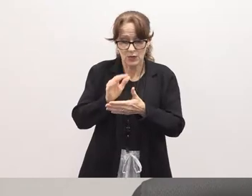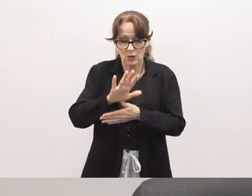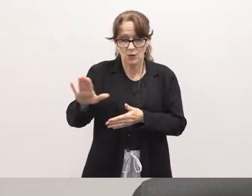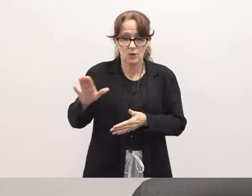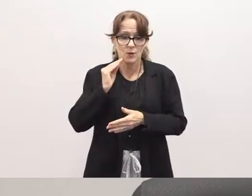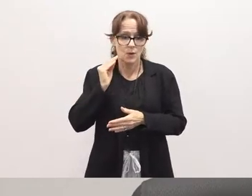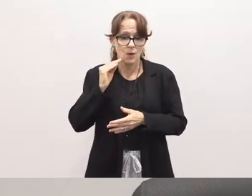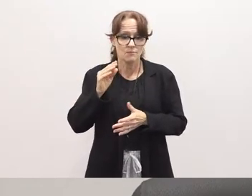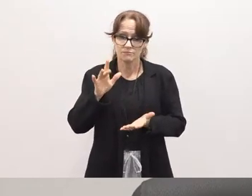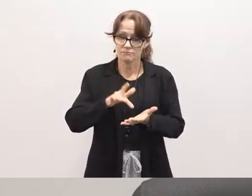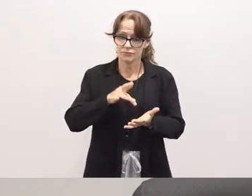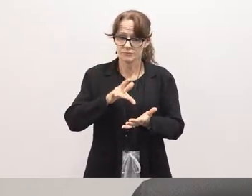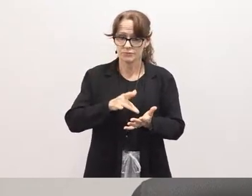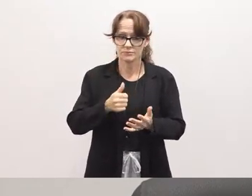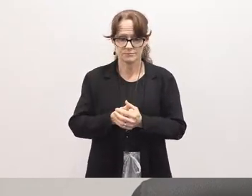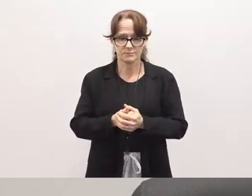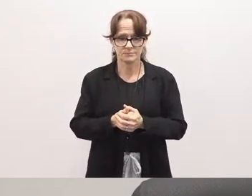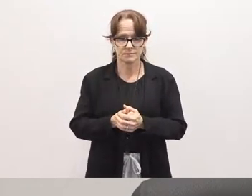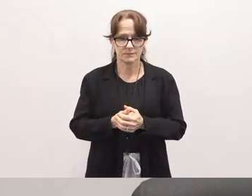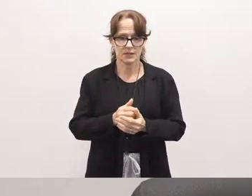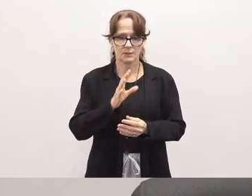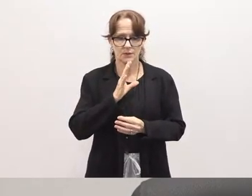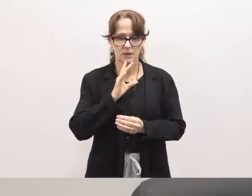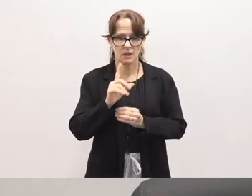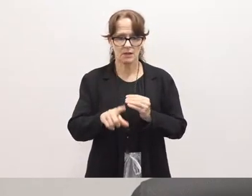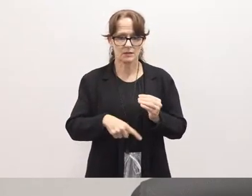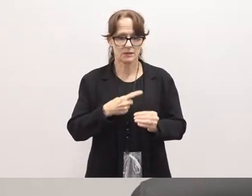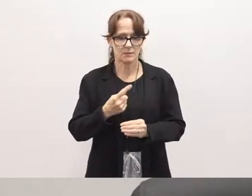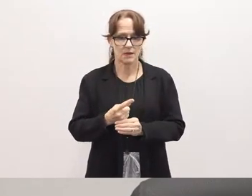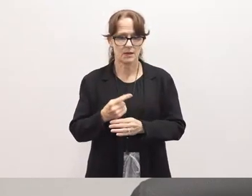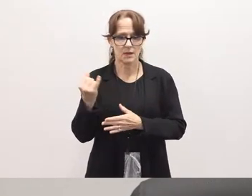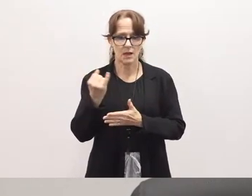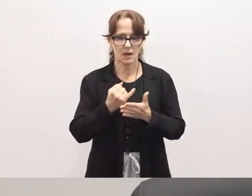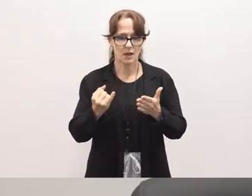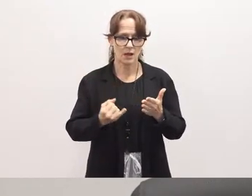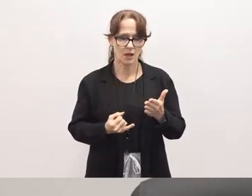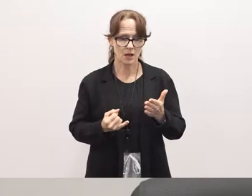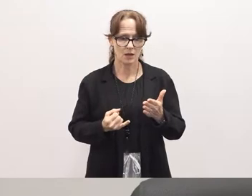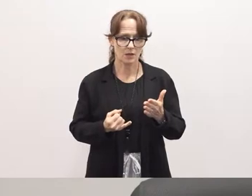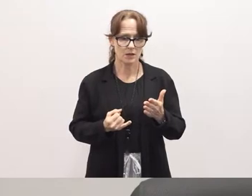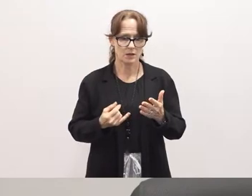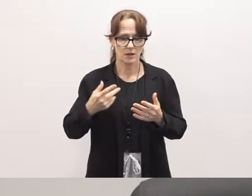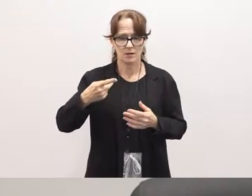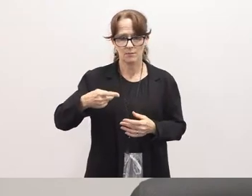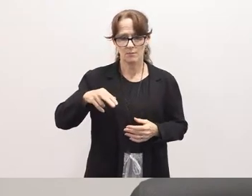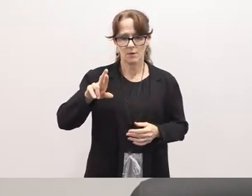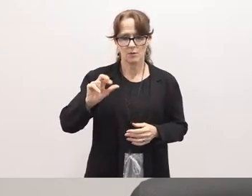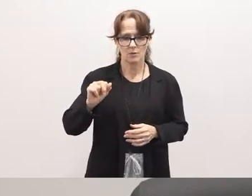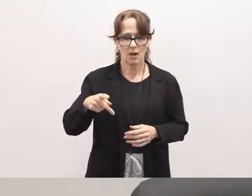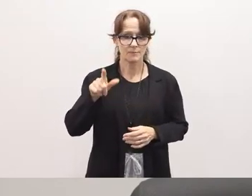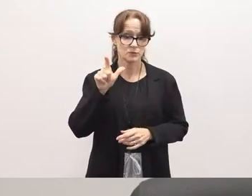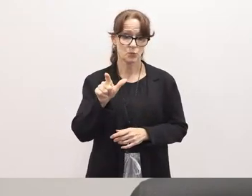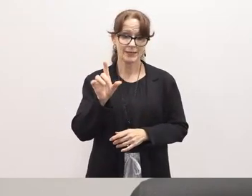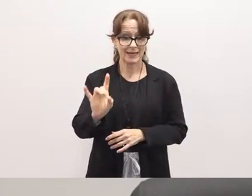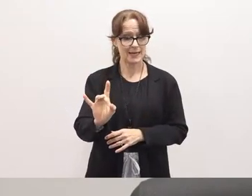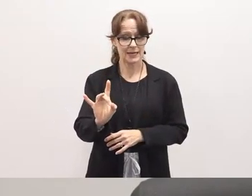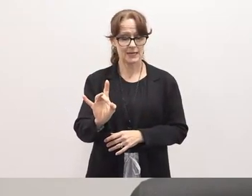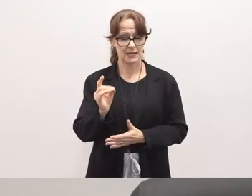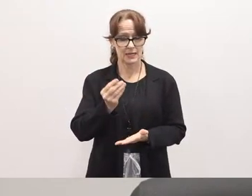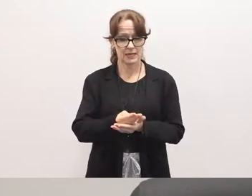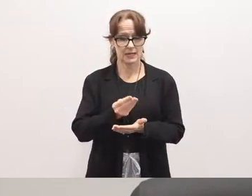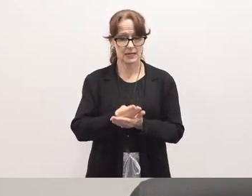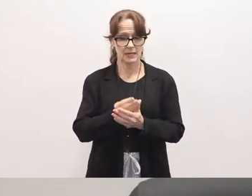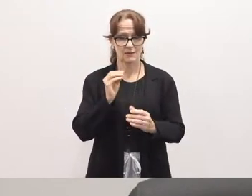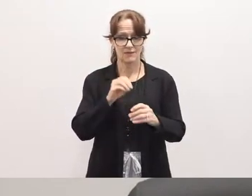of. Also, we talked about arts and Prop 28 funds. We are